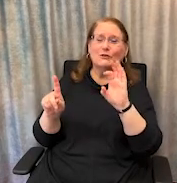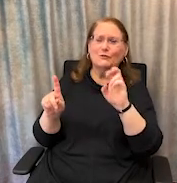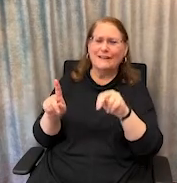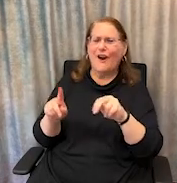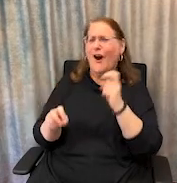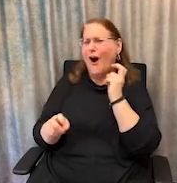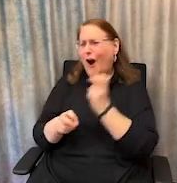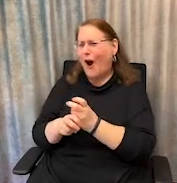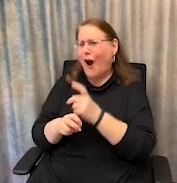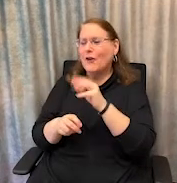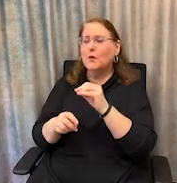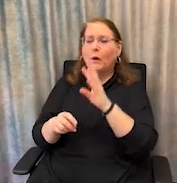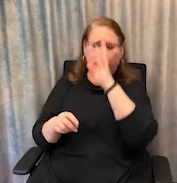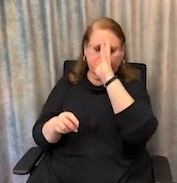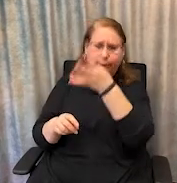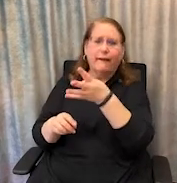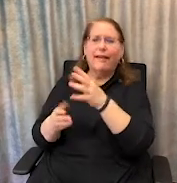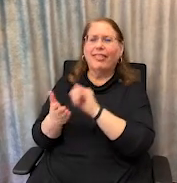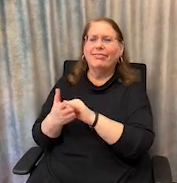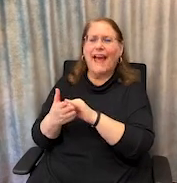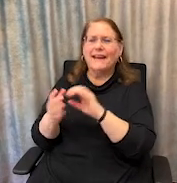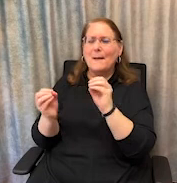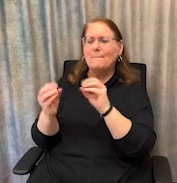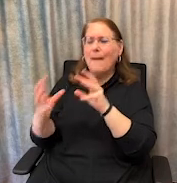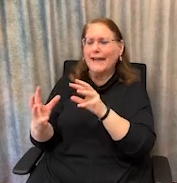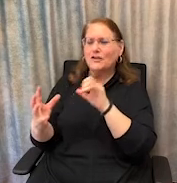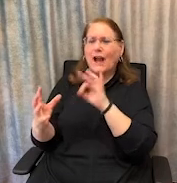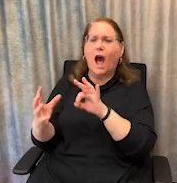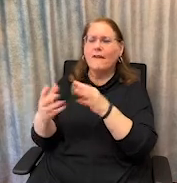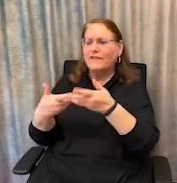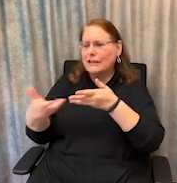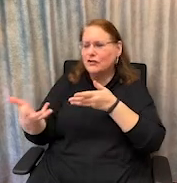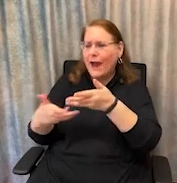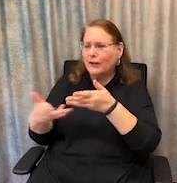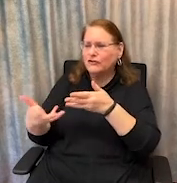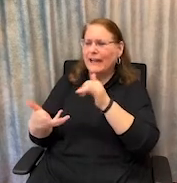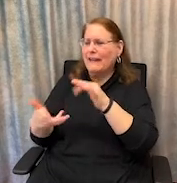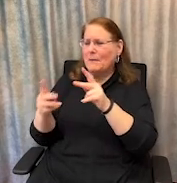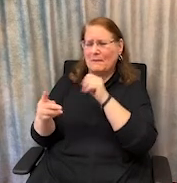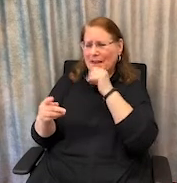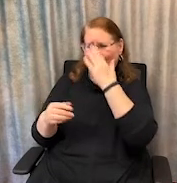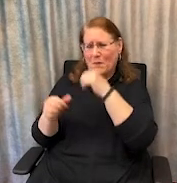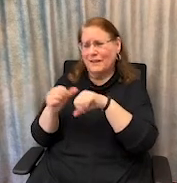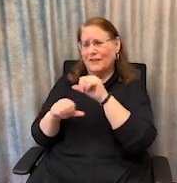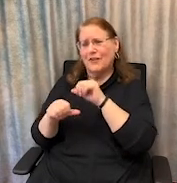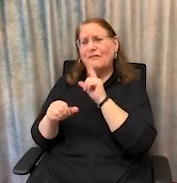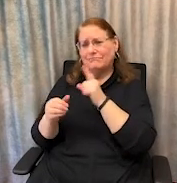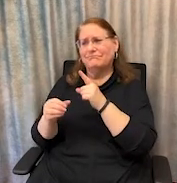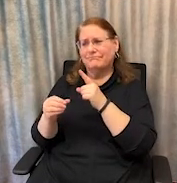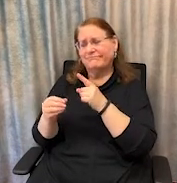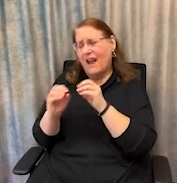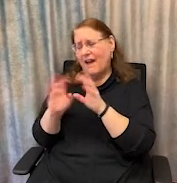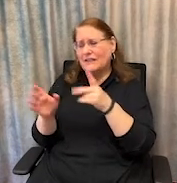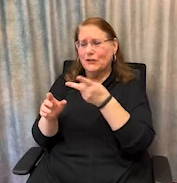It would be really hard to recreate that kind of magic of interaction among people that don't really know each other. Granted,